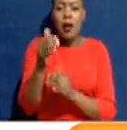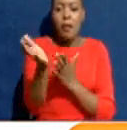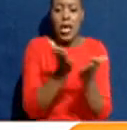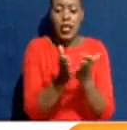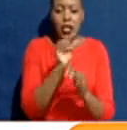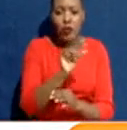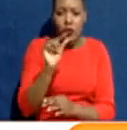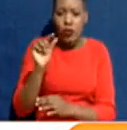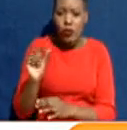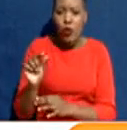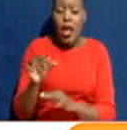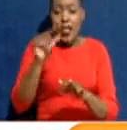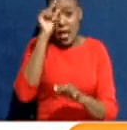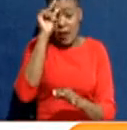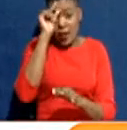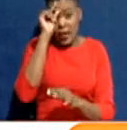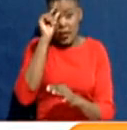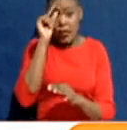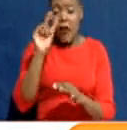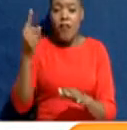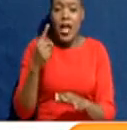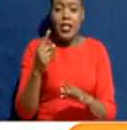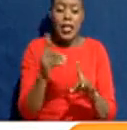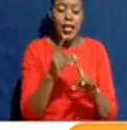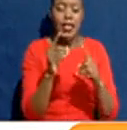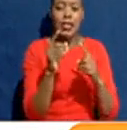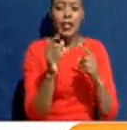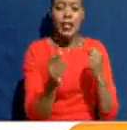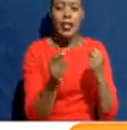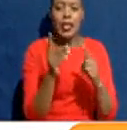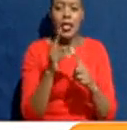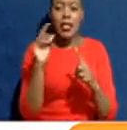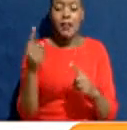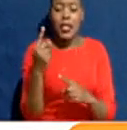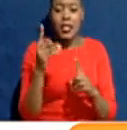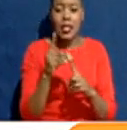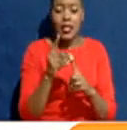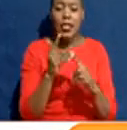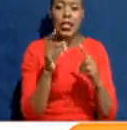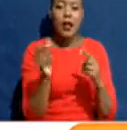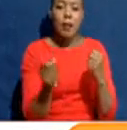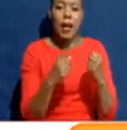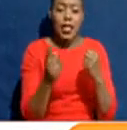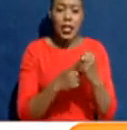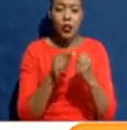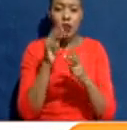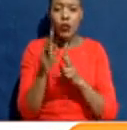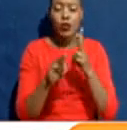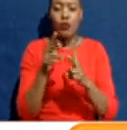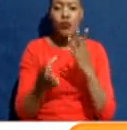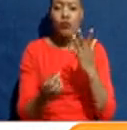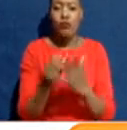medium and small enterprises, the government on 1st June 2023 launched the second product of the Financial Inclusion